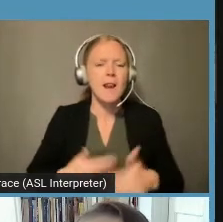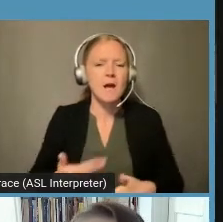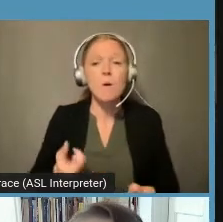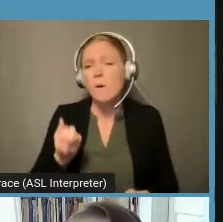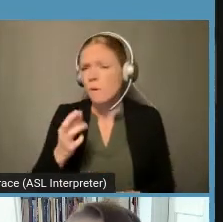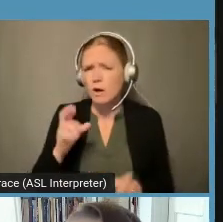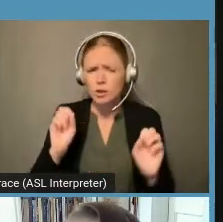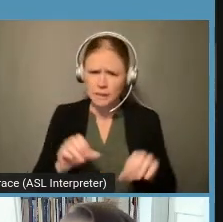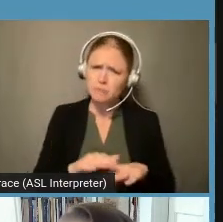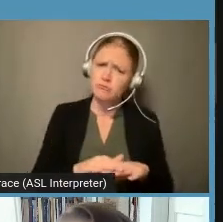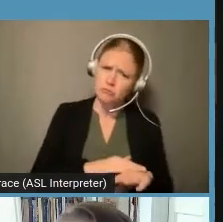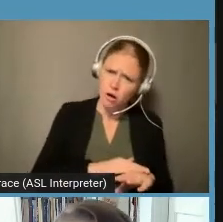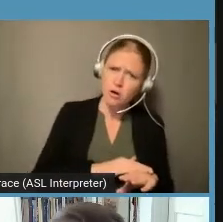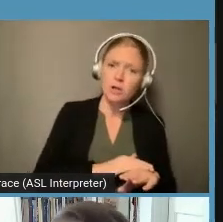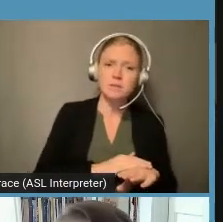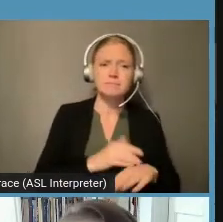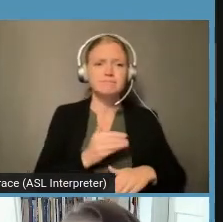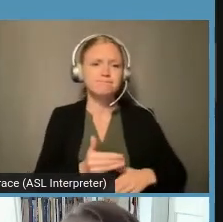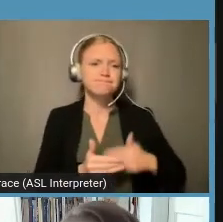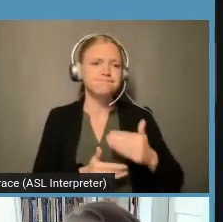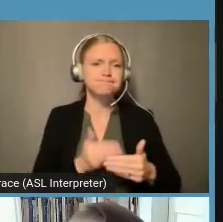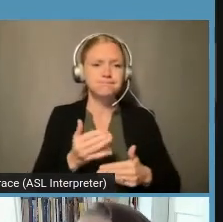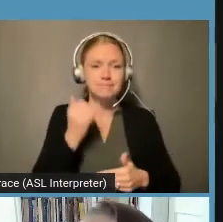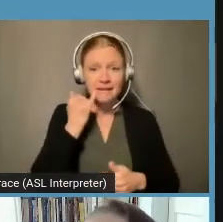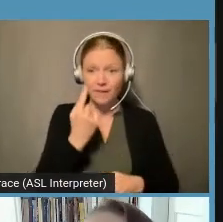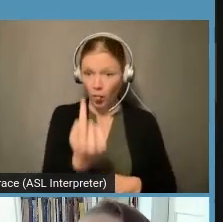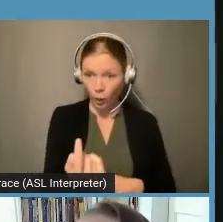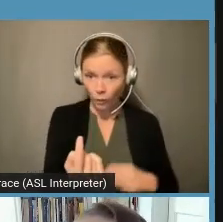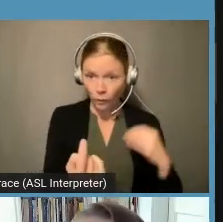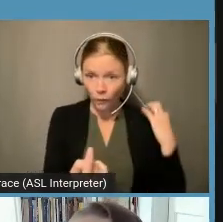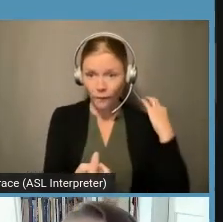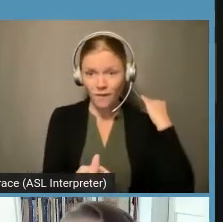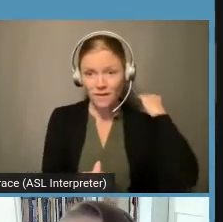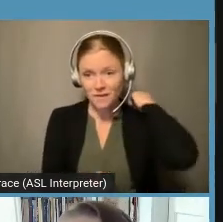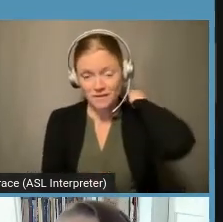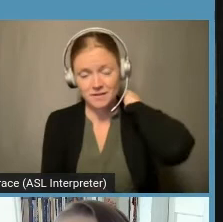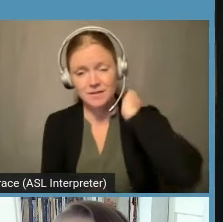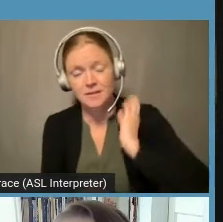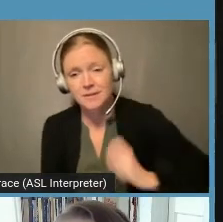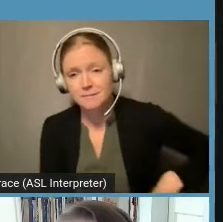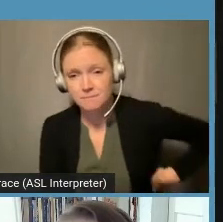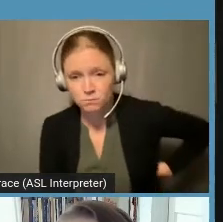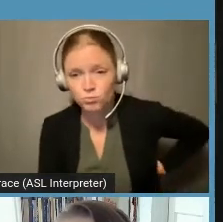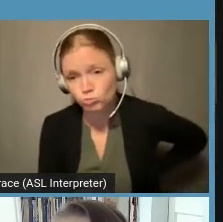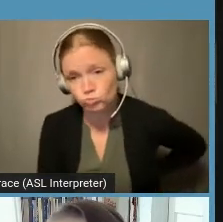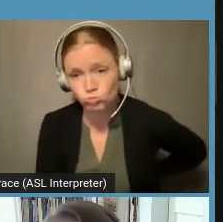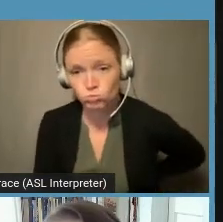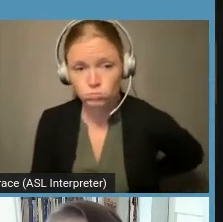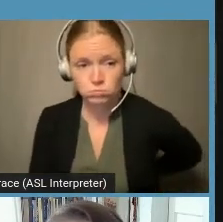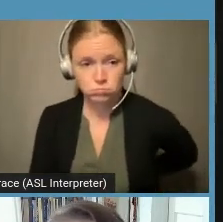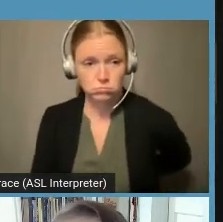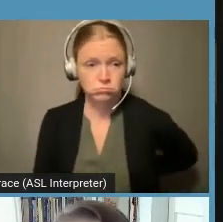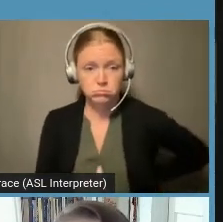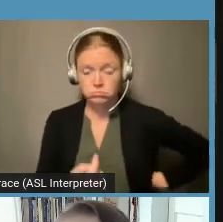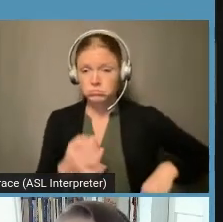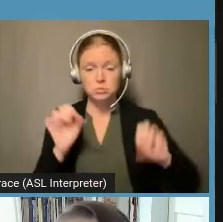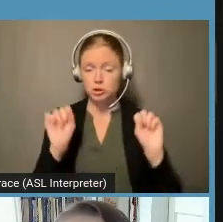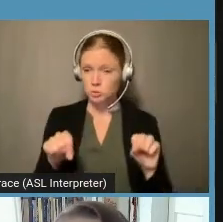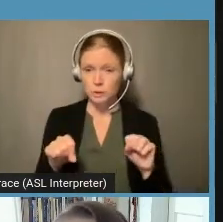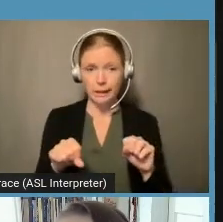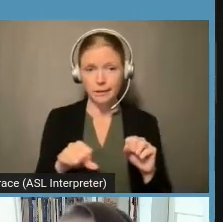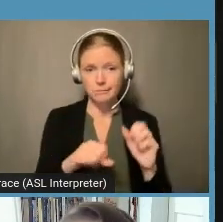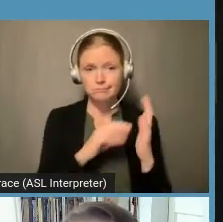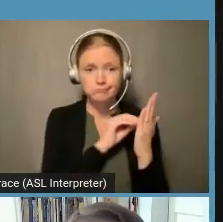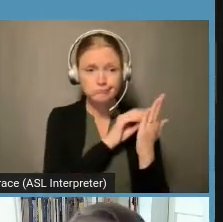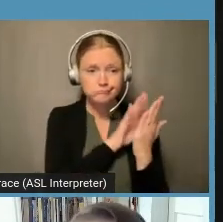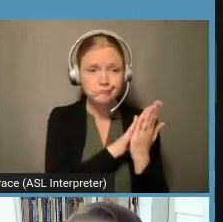more gradually, especially if you're a team of one. If you want to do it more gradually, you can put these on your calendar,